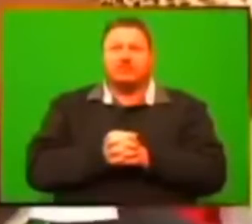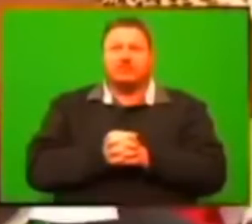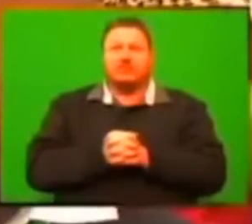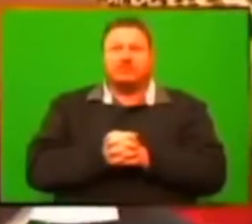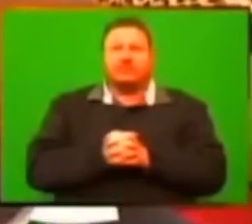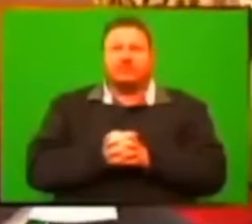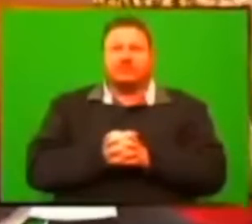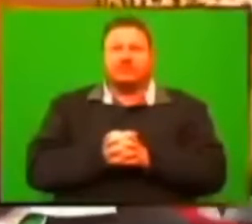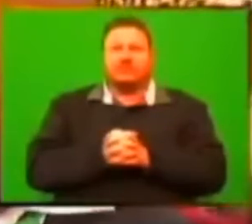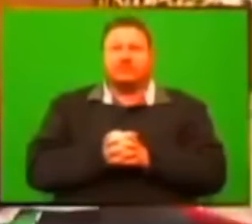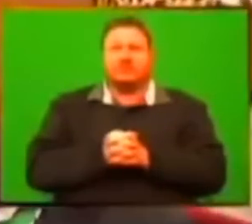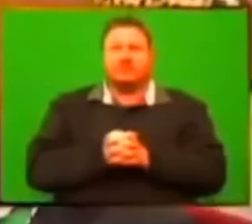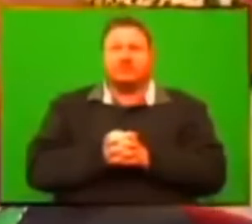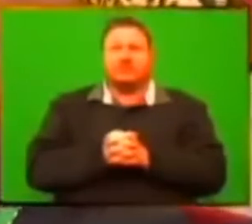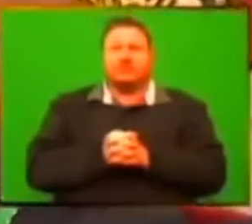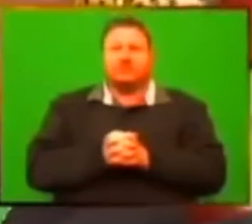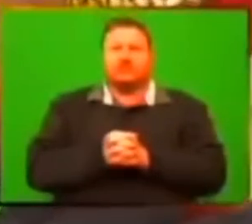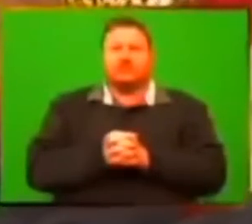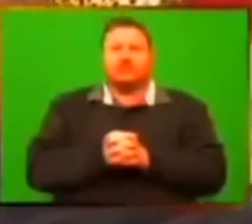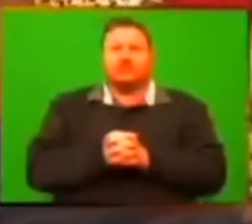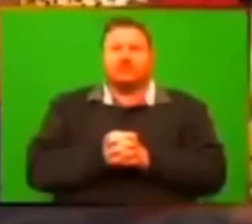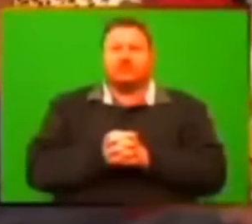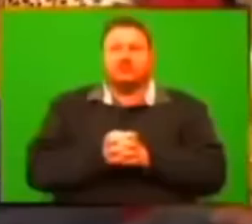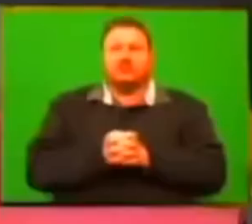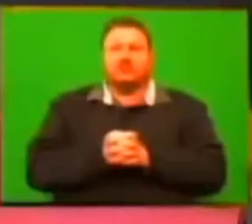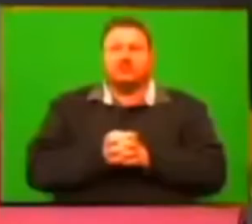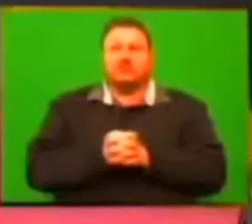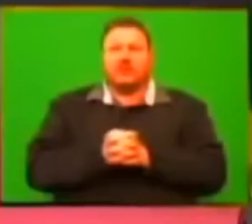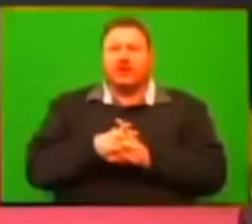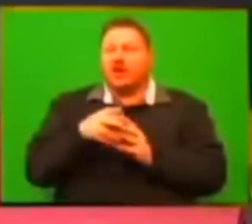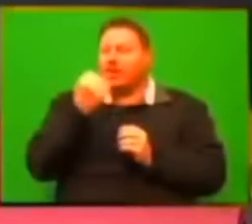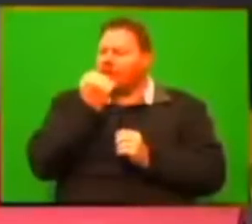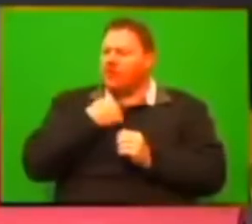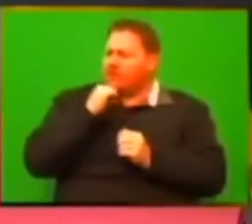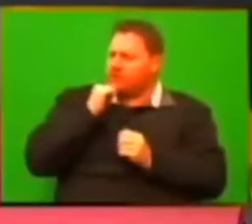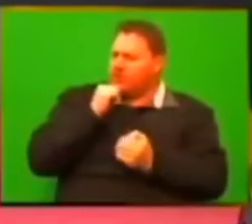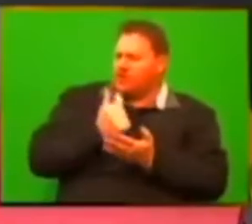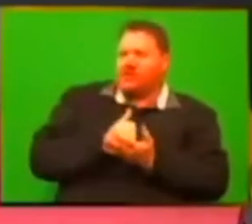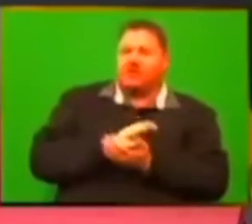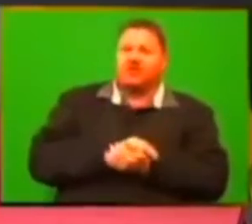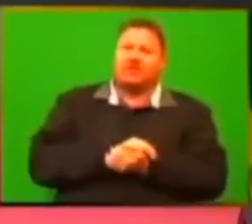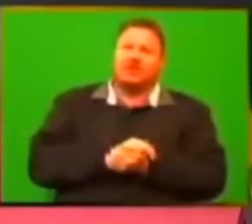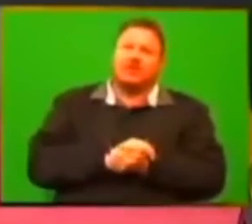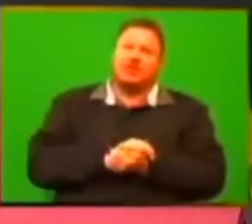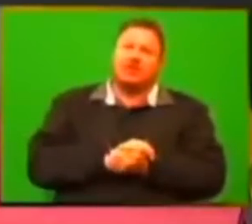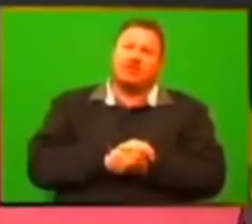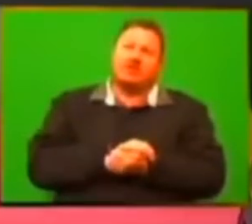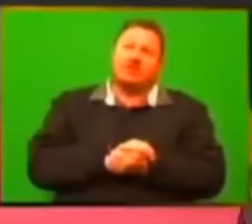The order of the I must apologize for not sitting down. Can you take your seat, Honorable